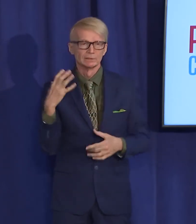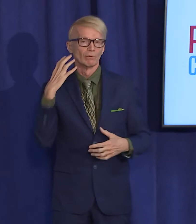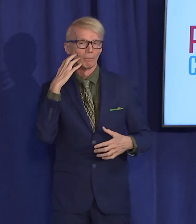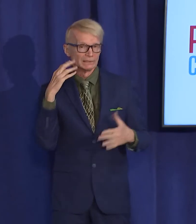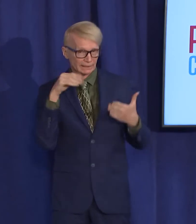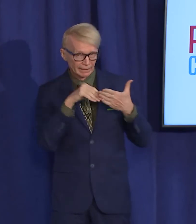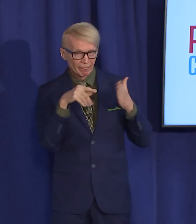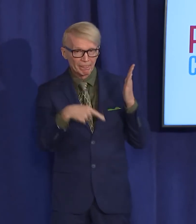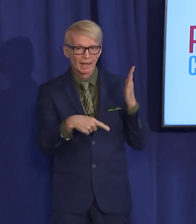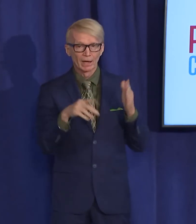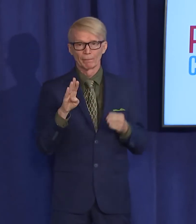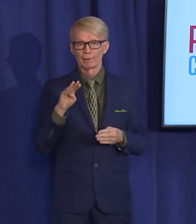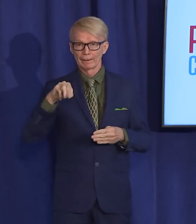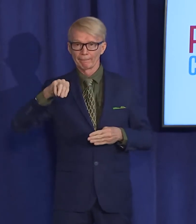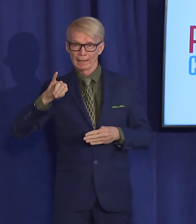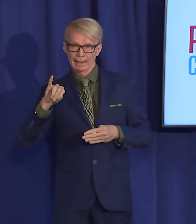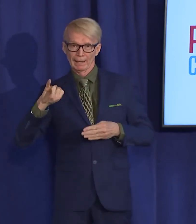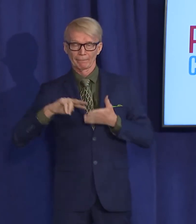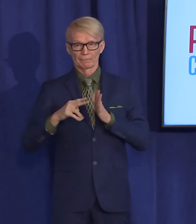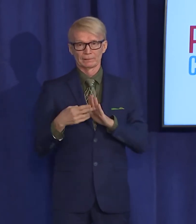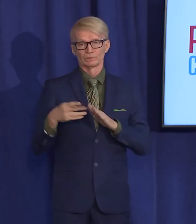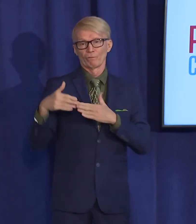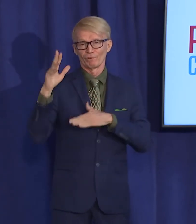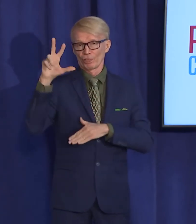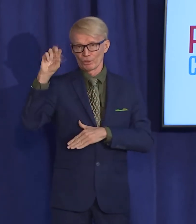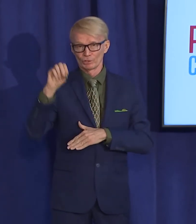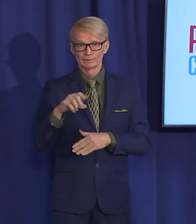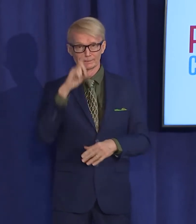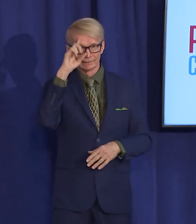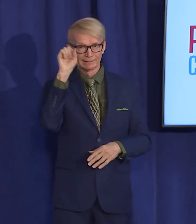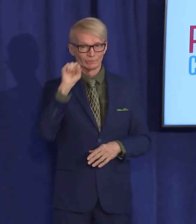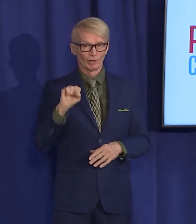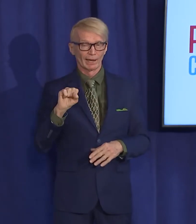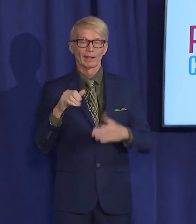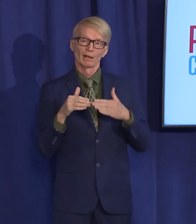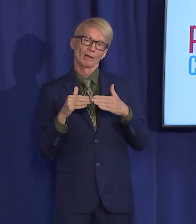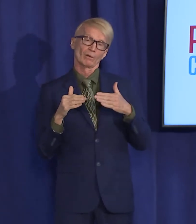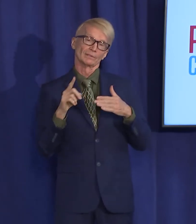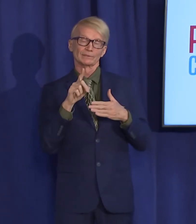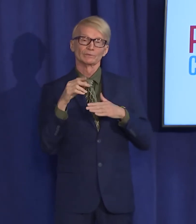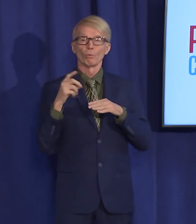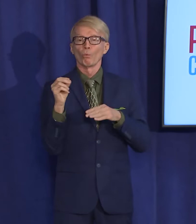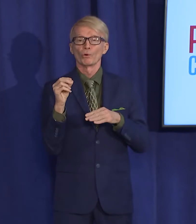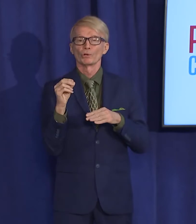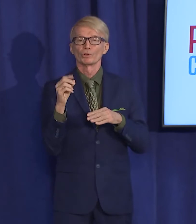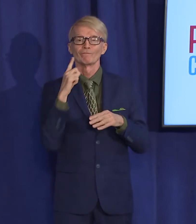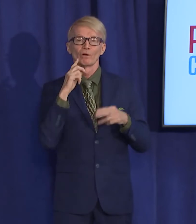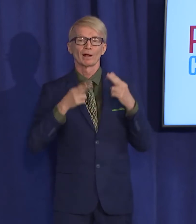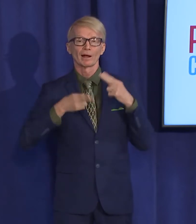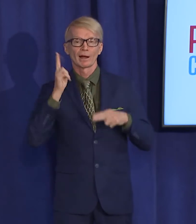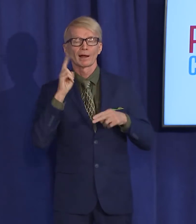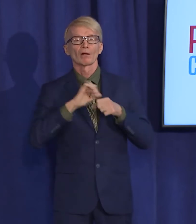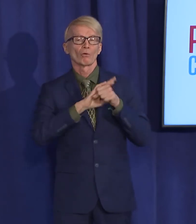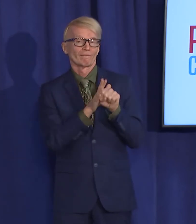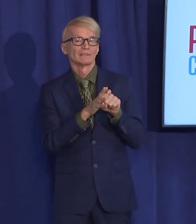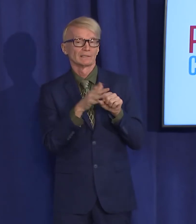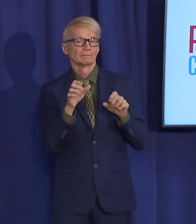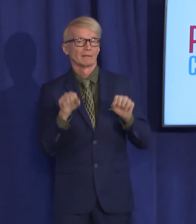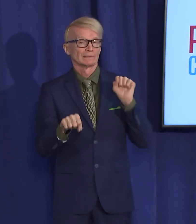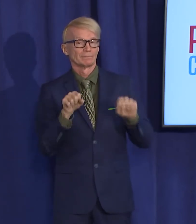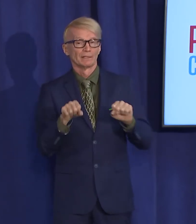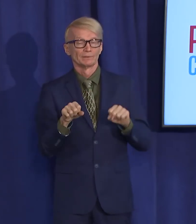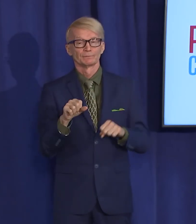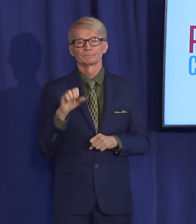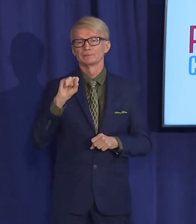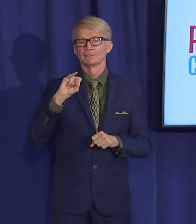with the BMI over 30. Schizophrenia spectrum disorders, which have been shown to significantly increase people's risk for severe COVID, sickle